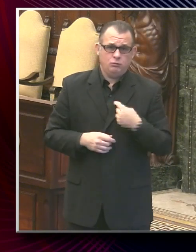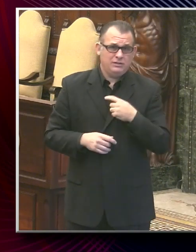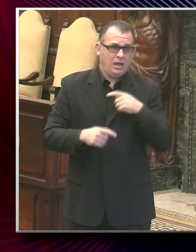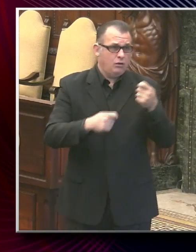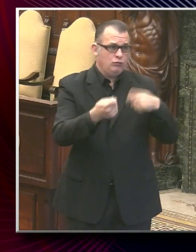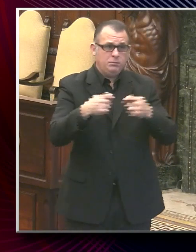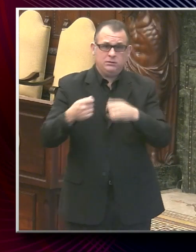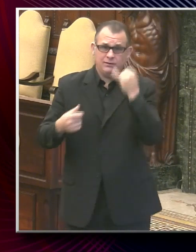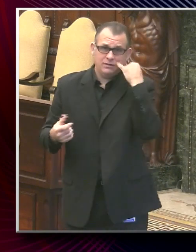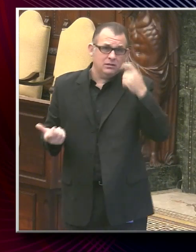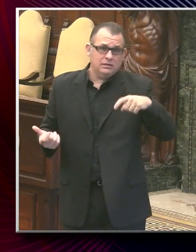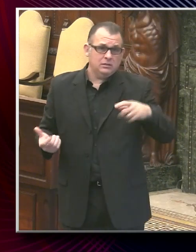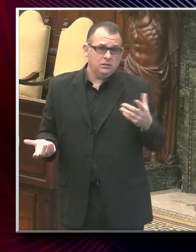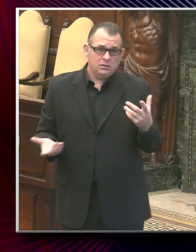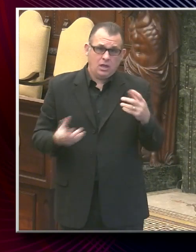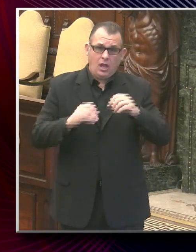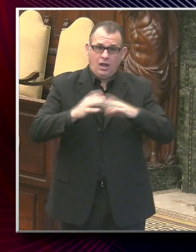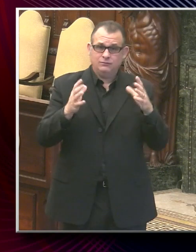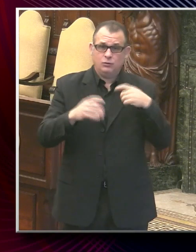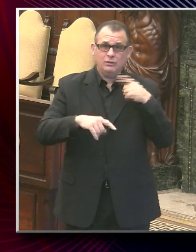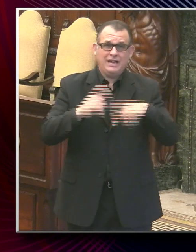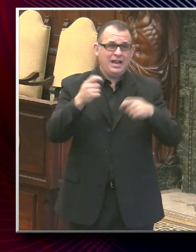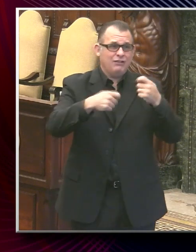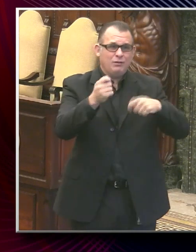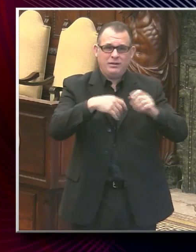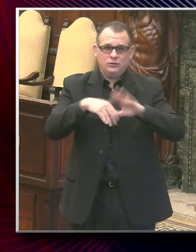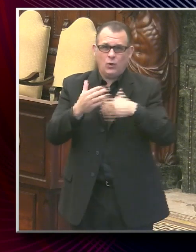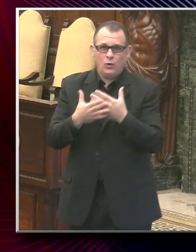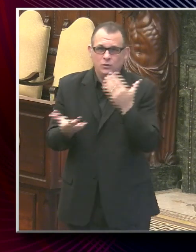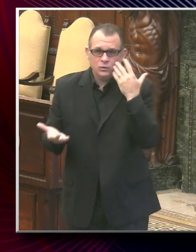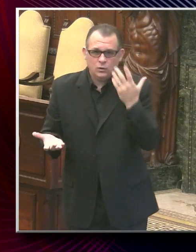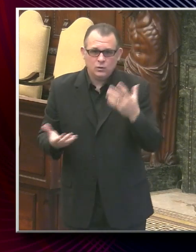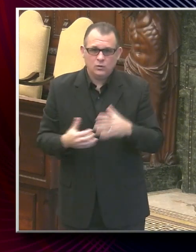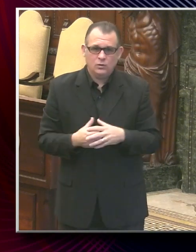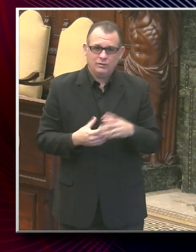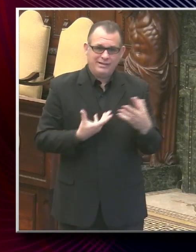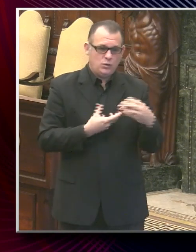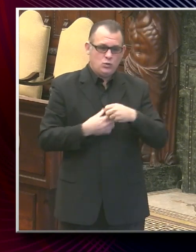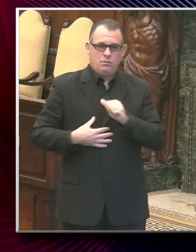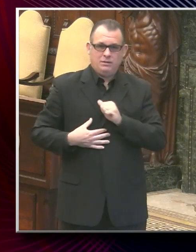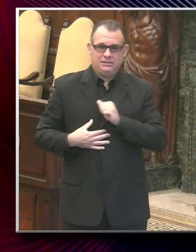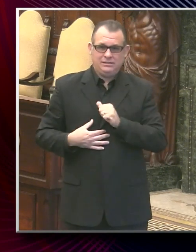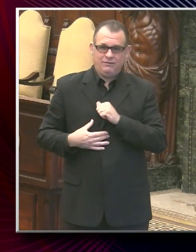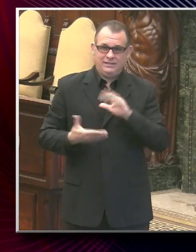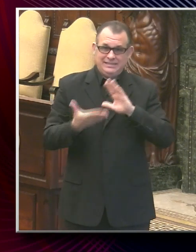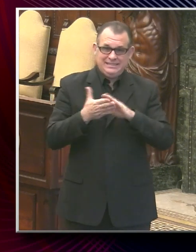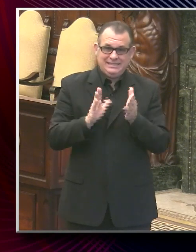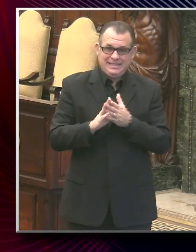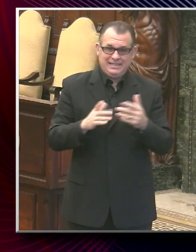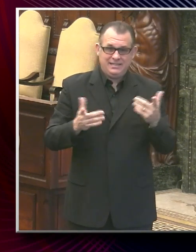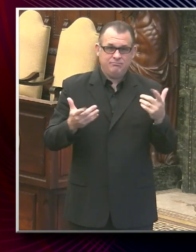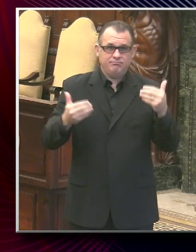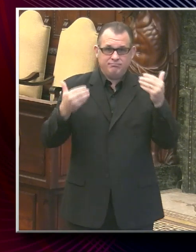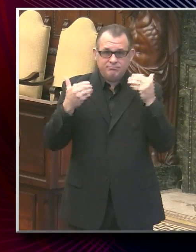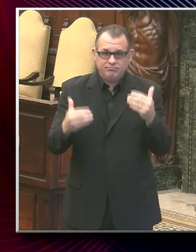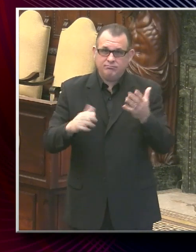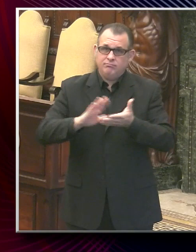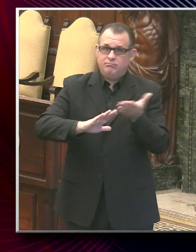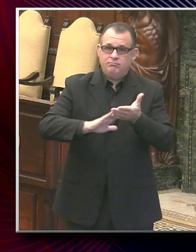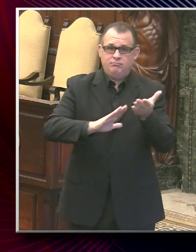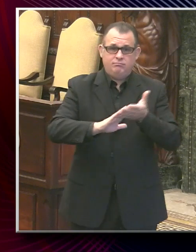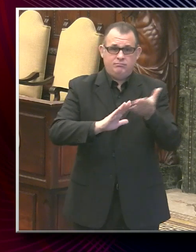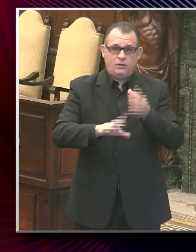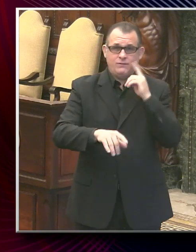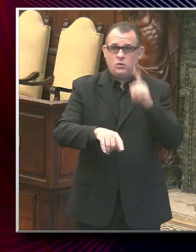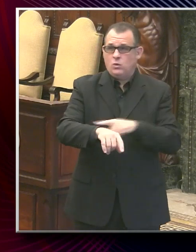one's irreplaceable, including myself. The city has gone, I'm the 99th mayor, and the city has gone on for a long, long time